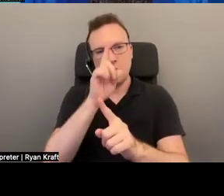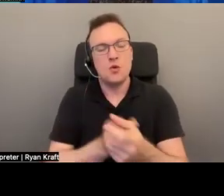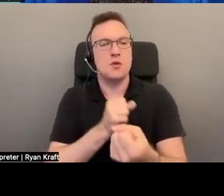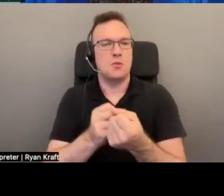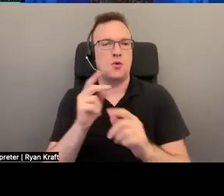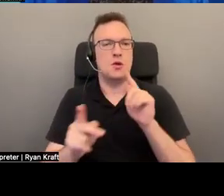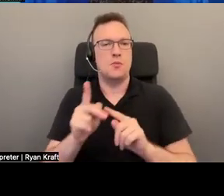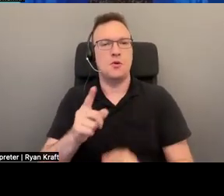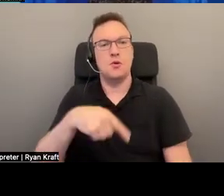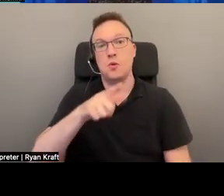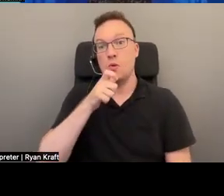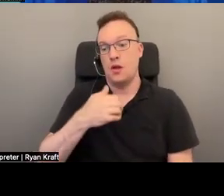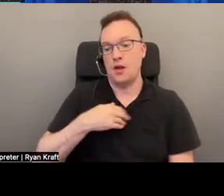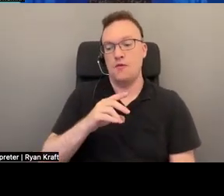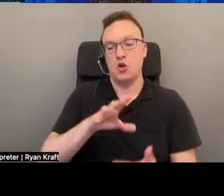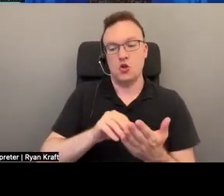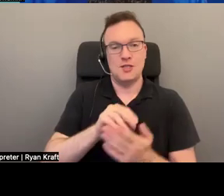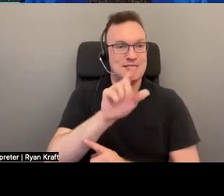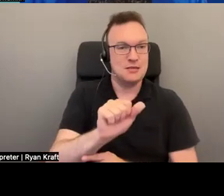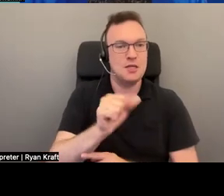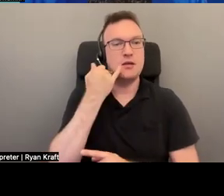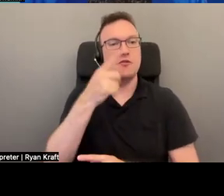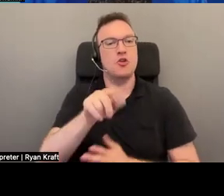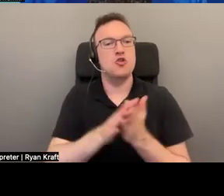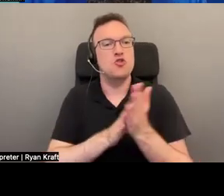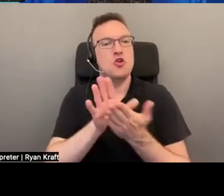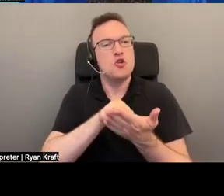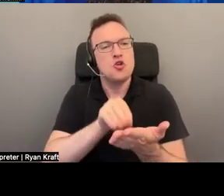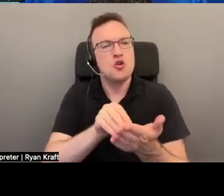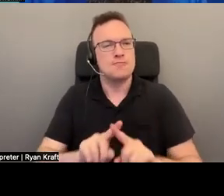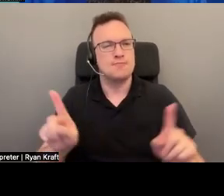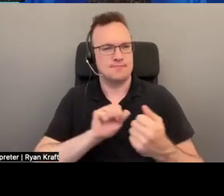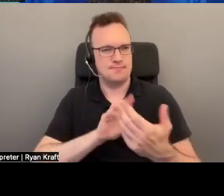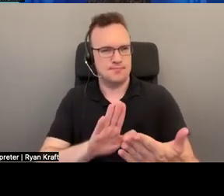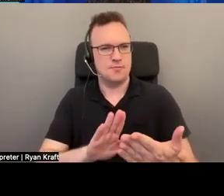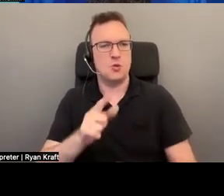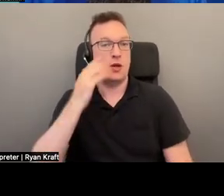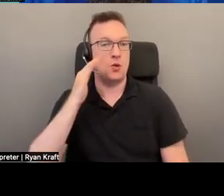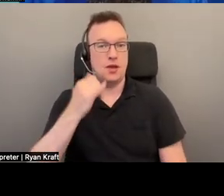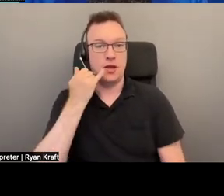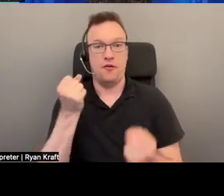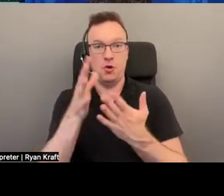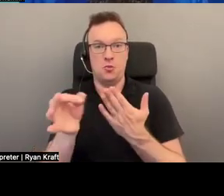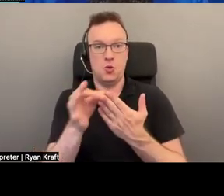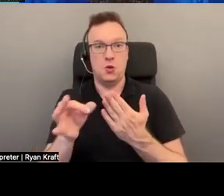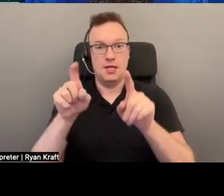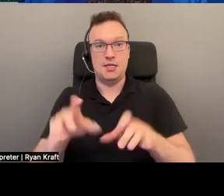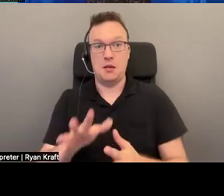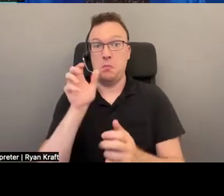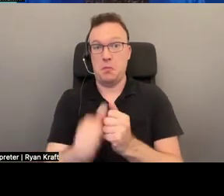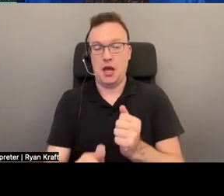learning disabilities or learn differently, because we know when people are able to pass the multiple choice exam and